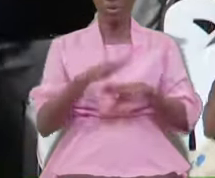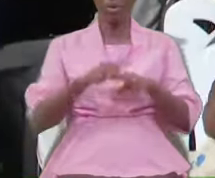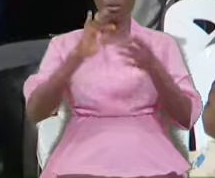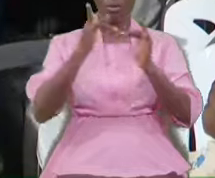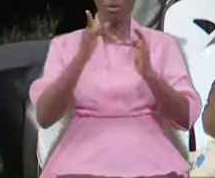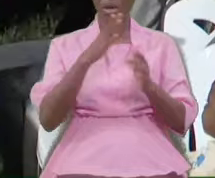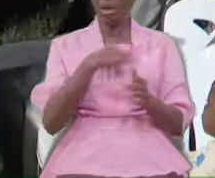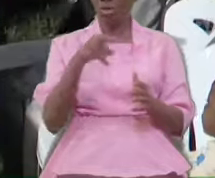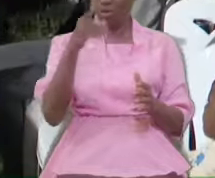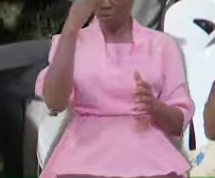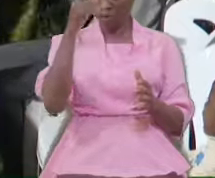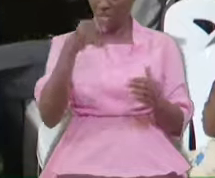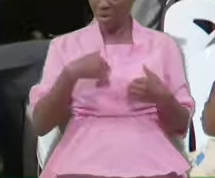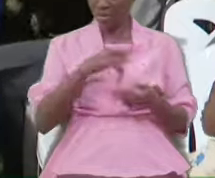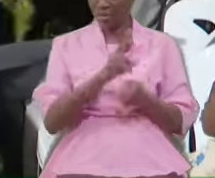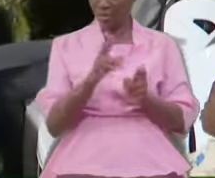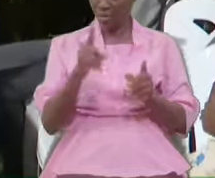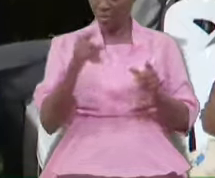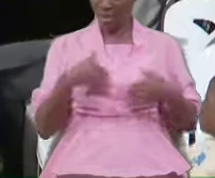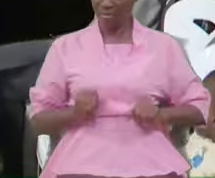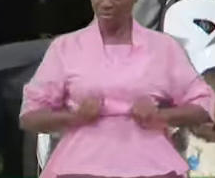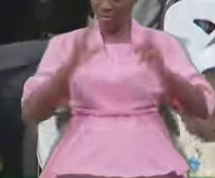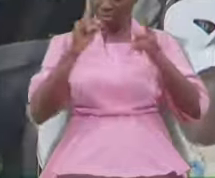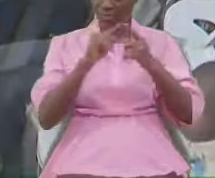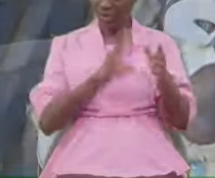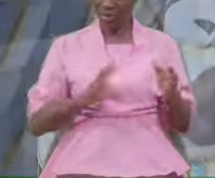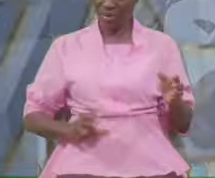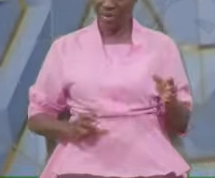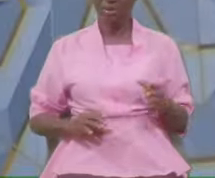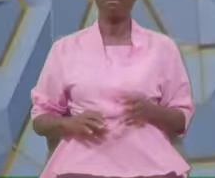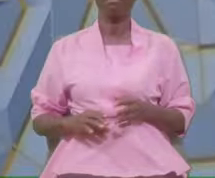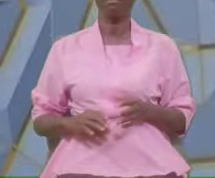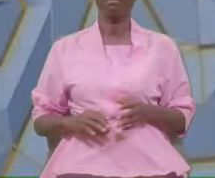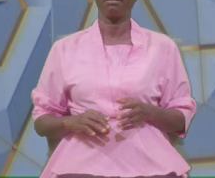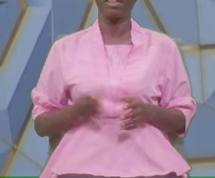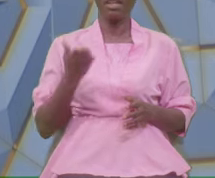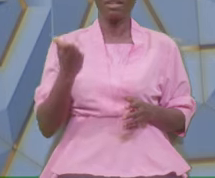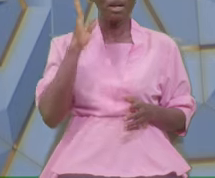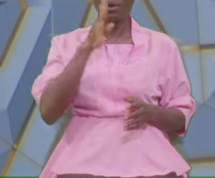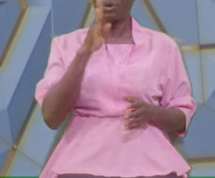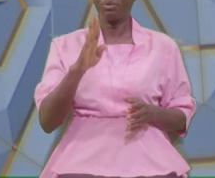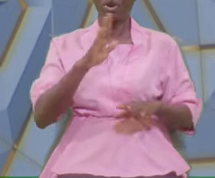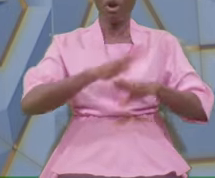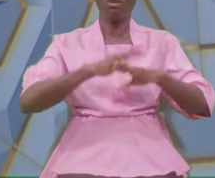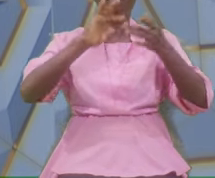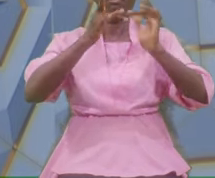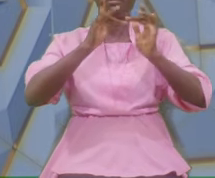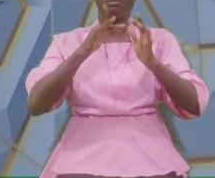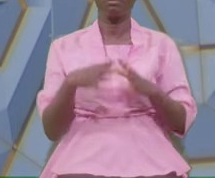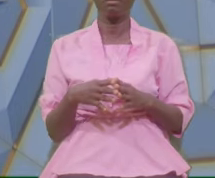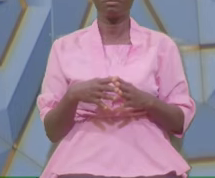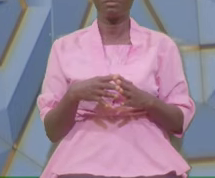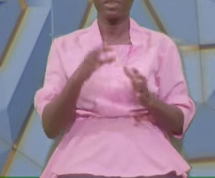Christ that will be online rally spiritual banquet on